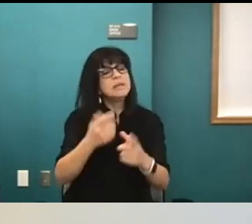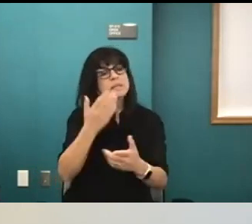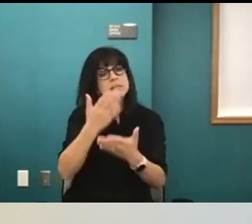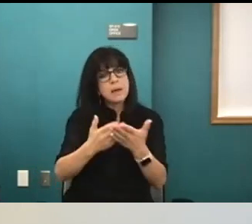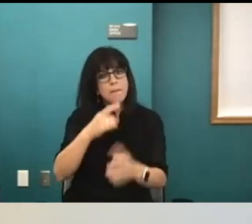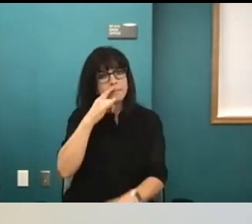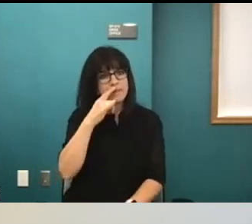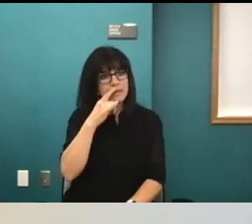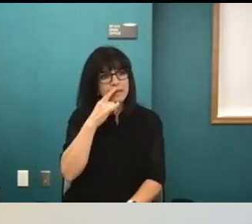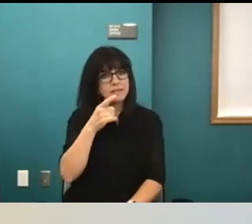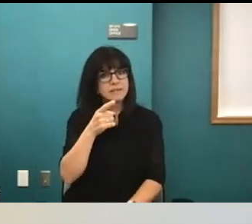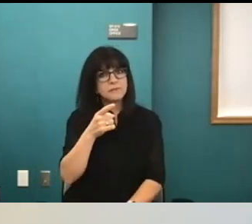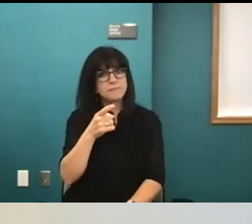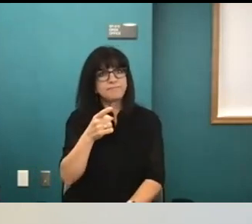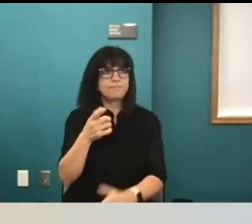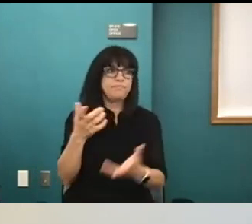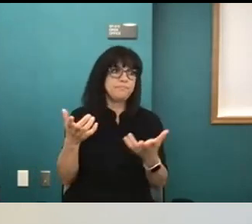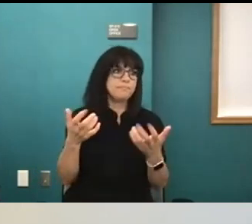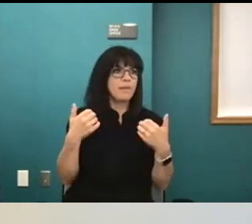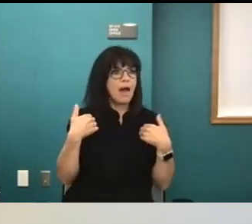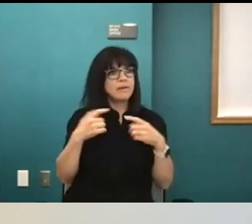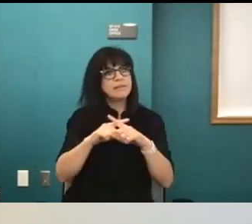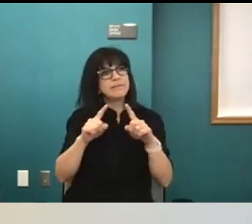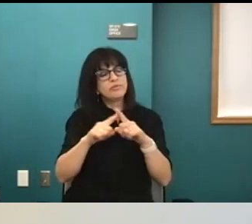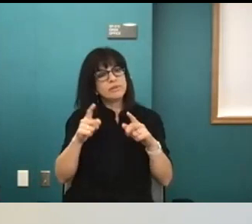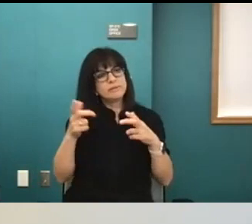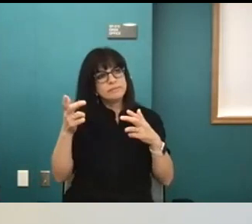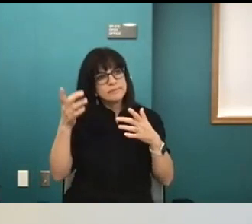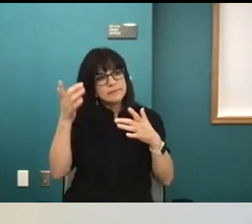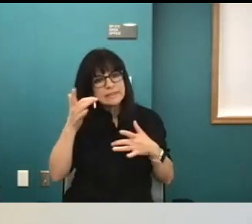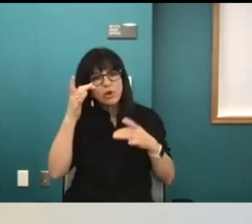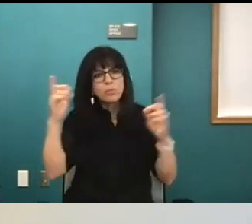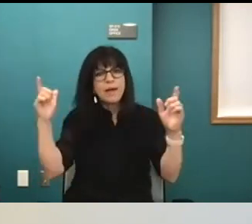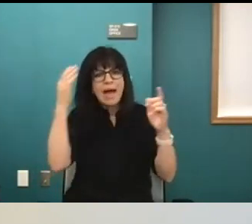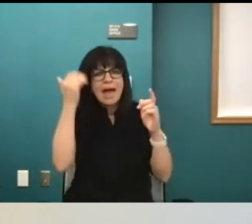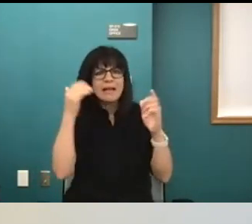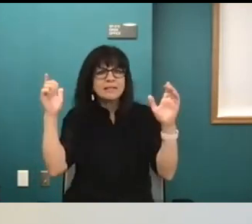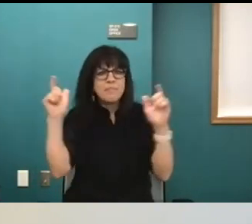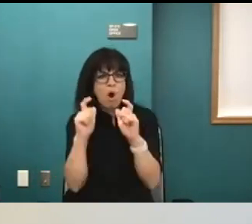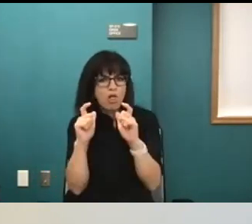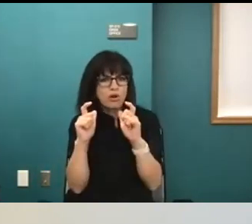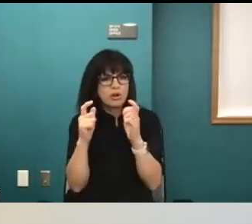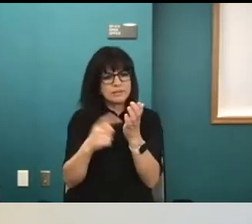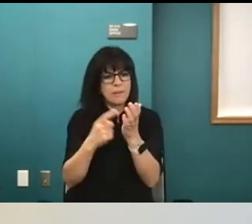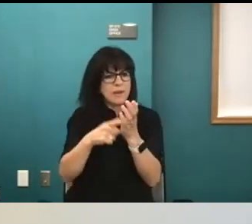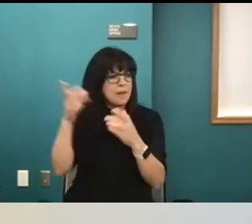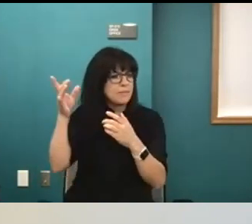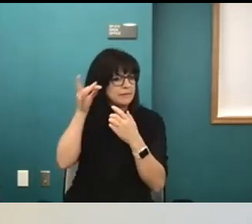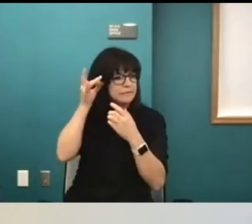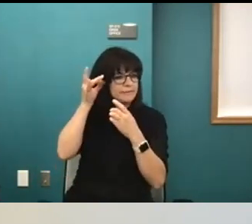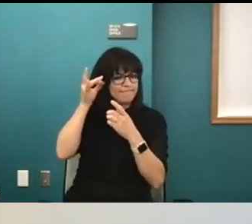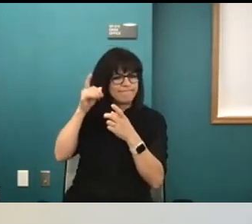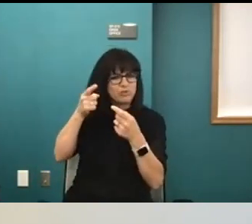that, have unique syndromes or just have smaller heads, that sometimes placement of the sticker was a little bit